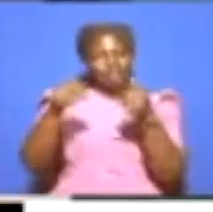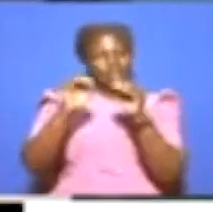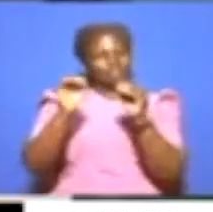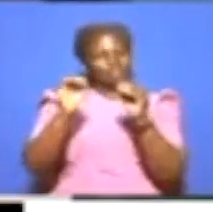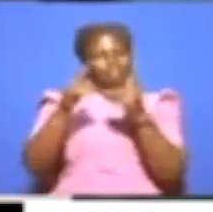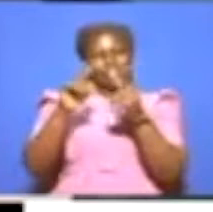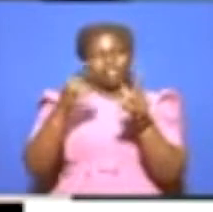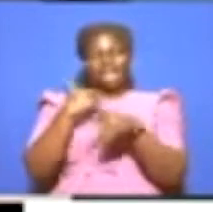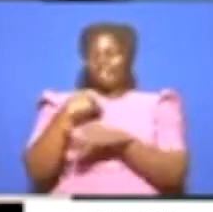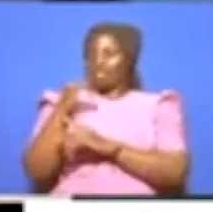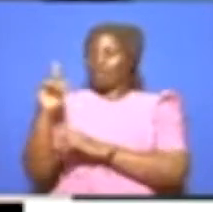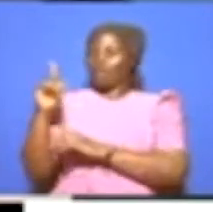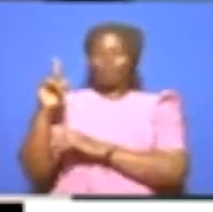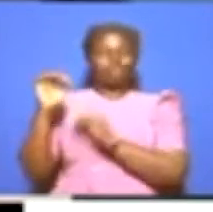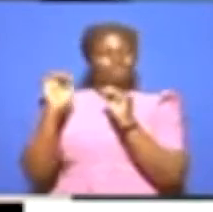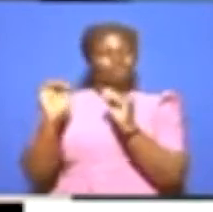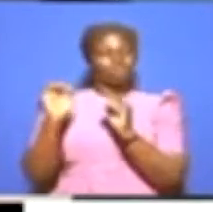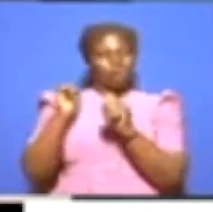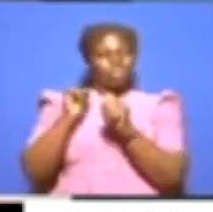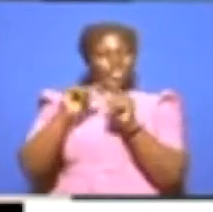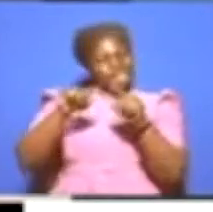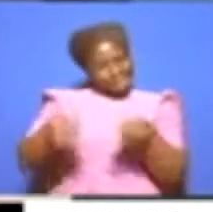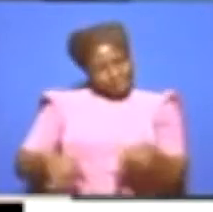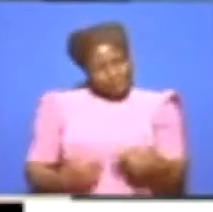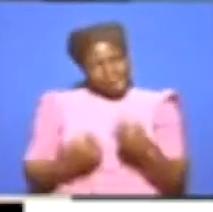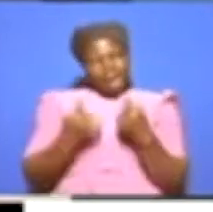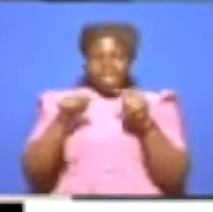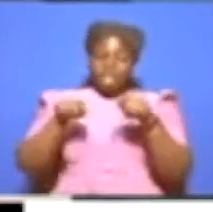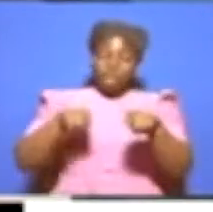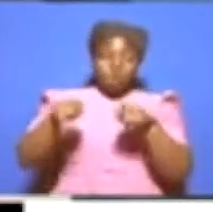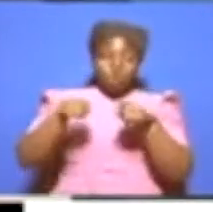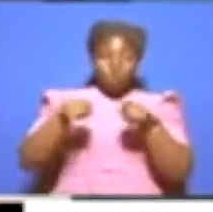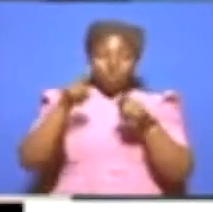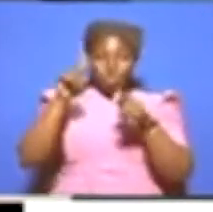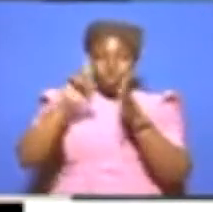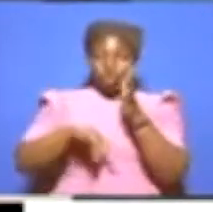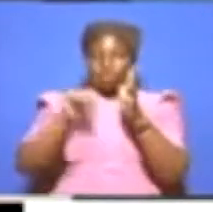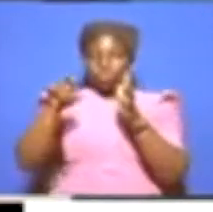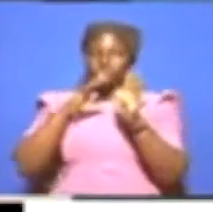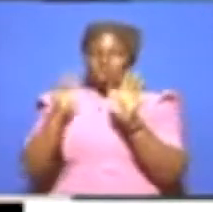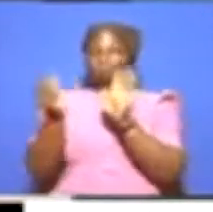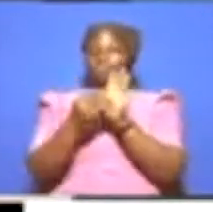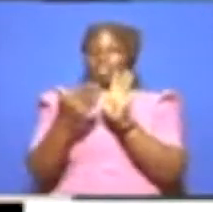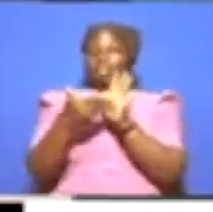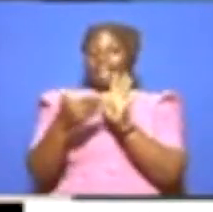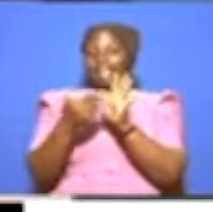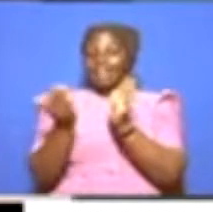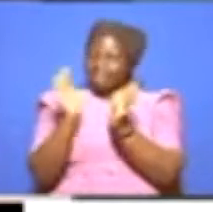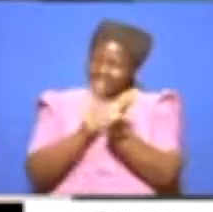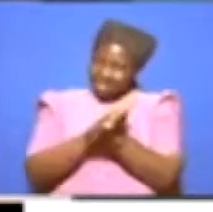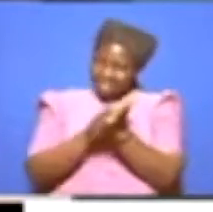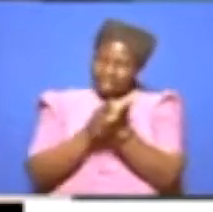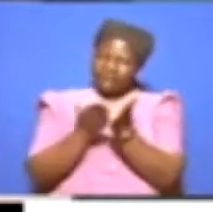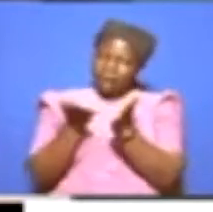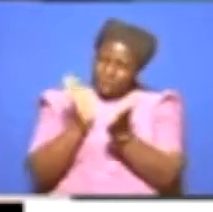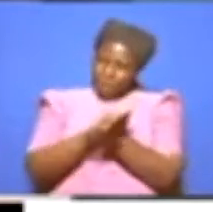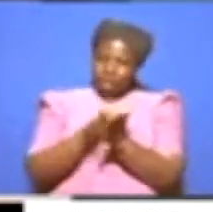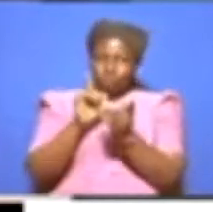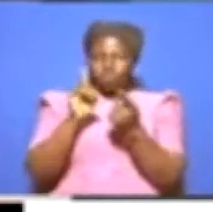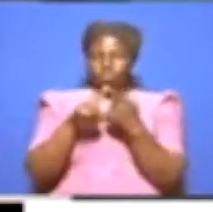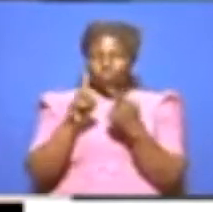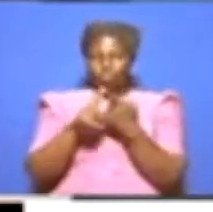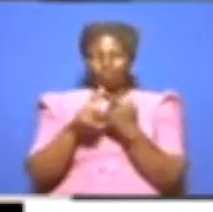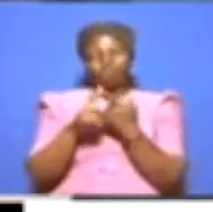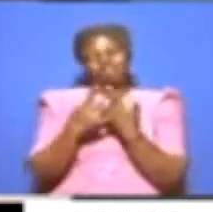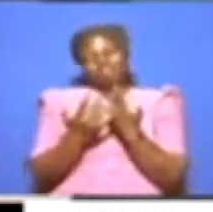that demands that they regulate what is going to be there. Again, back to the definition, what is the definition of what is going to be